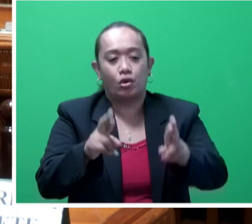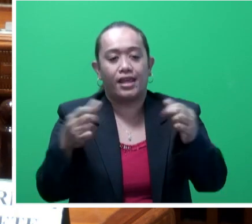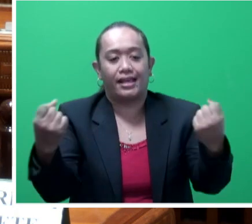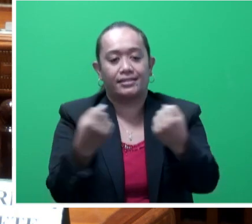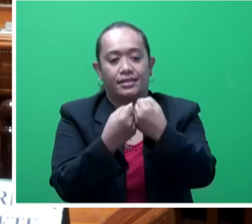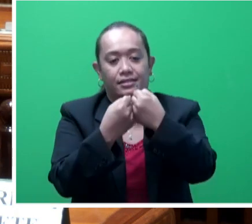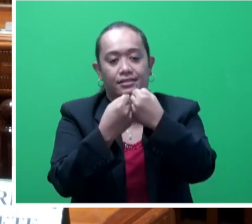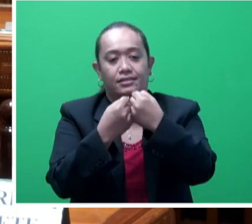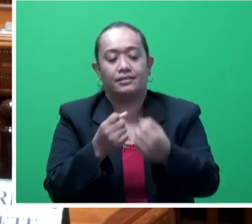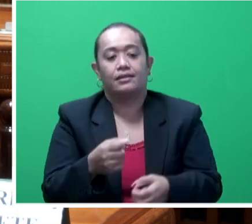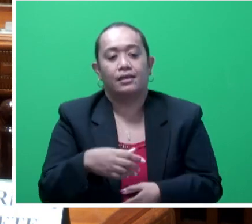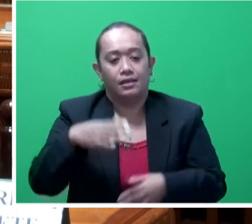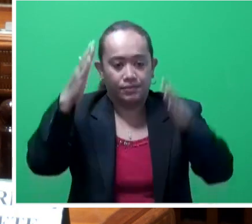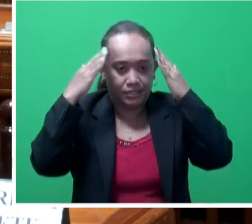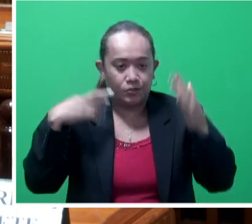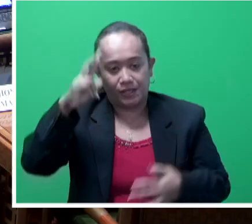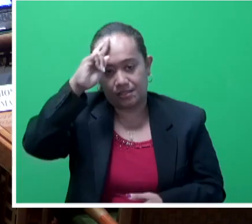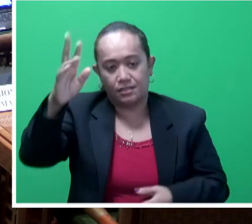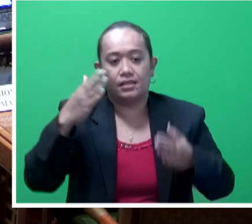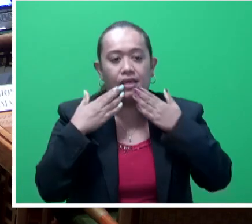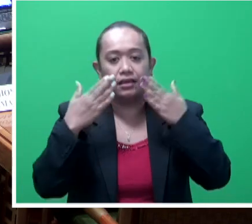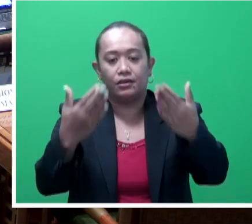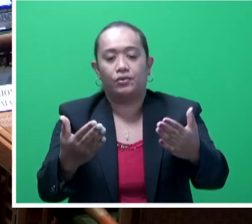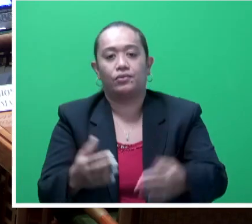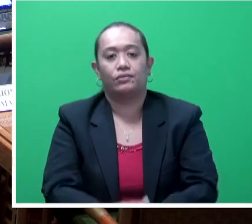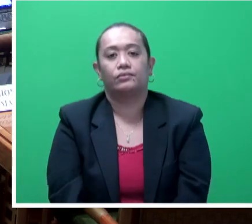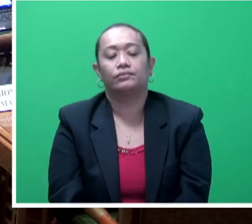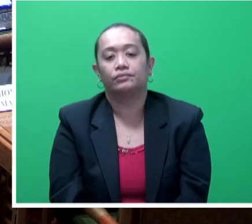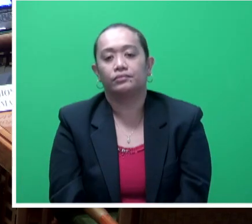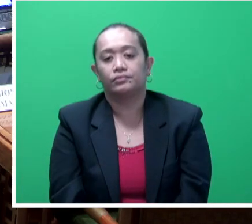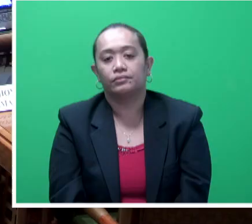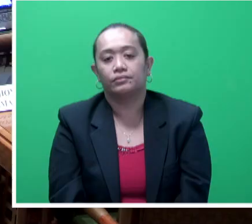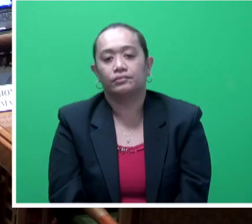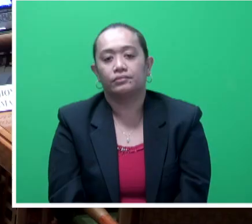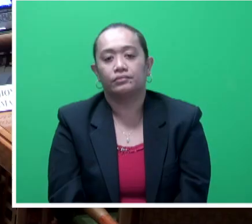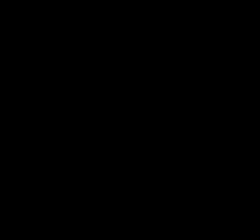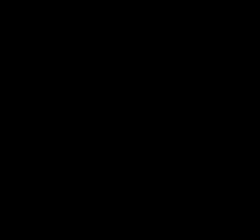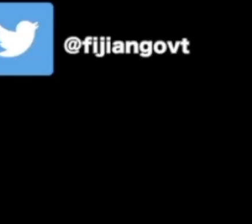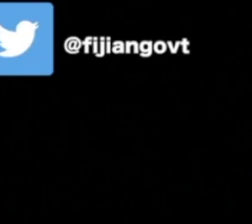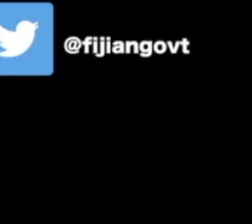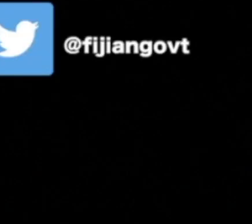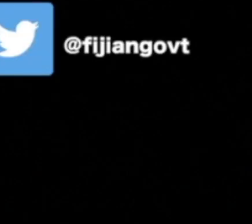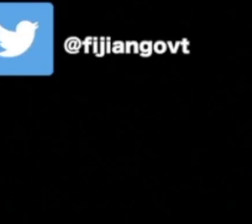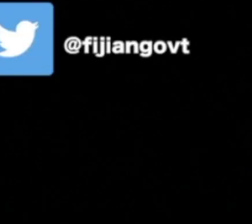road accidents, Mr. Speaker. Thank you. Thank you.